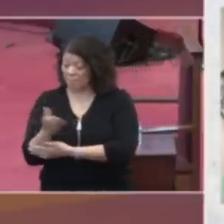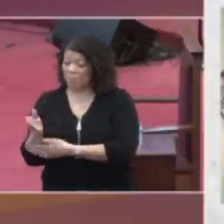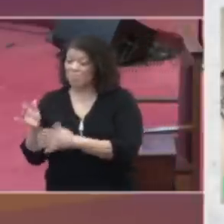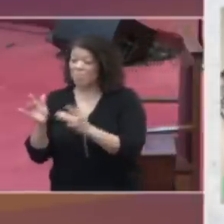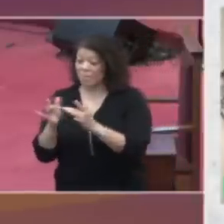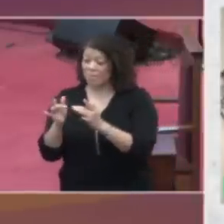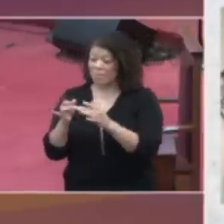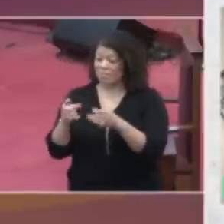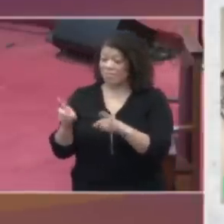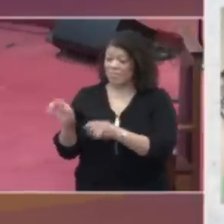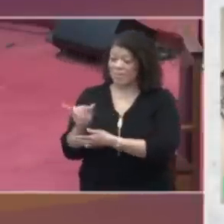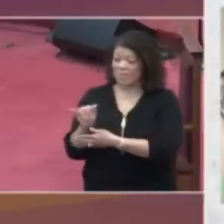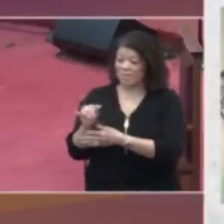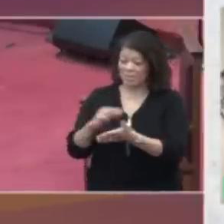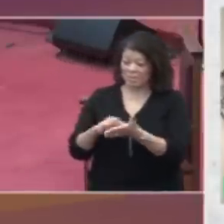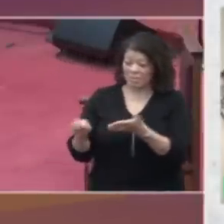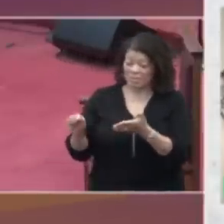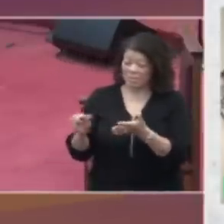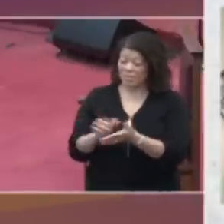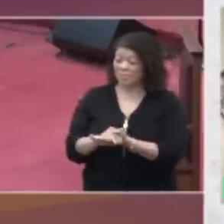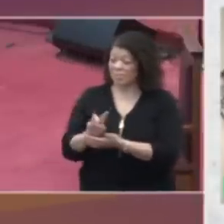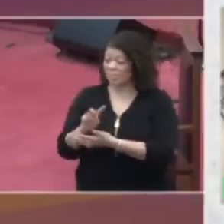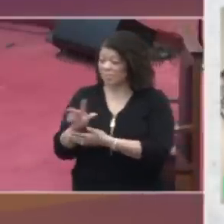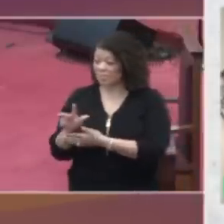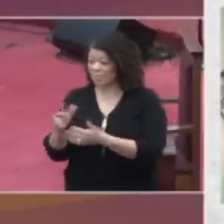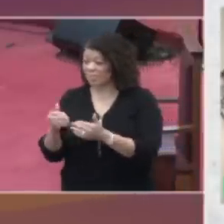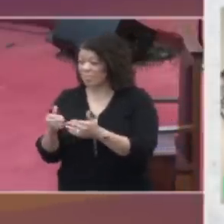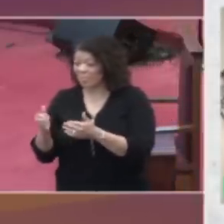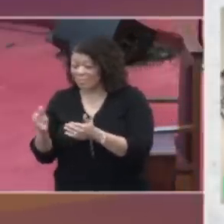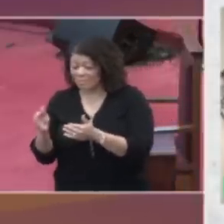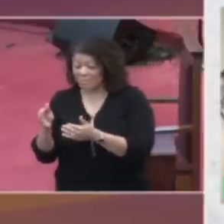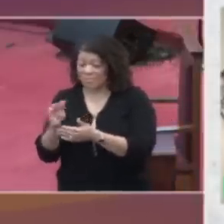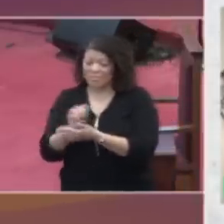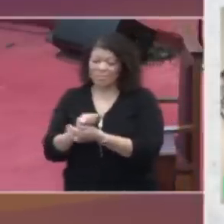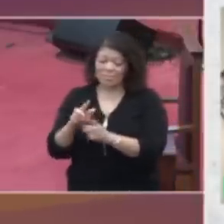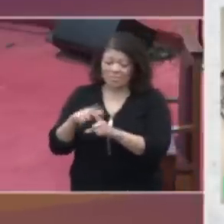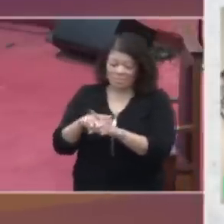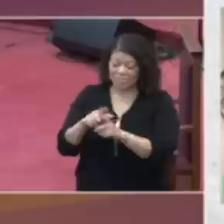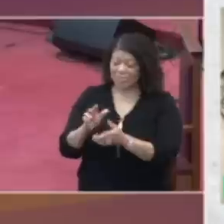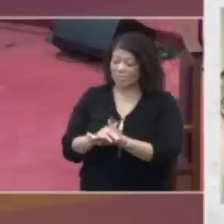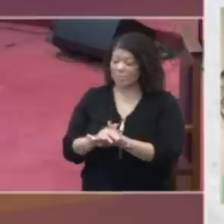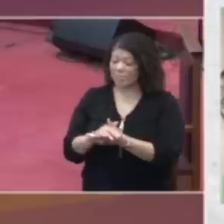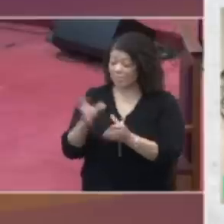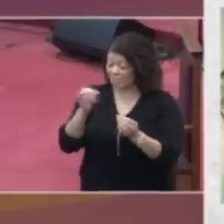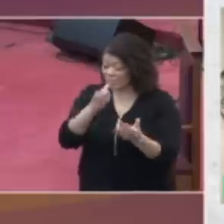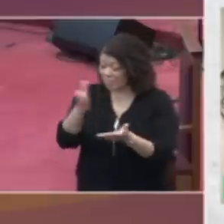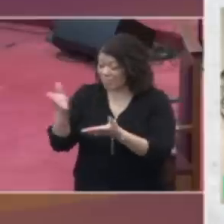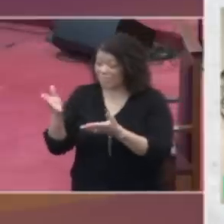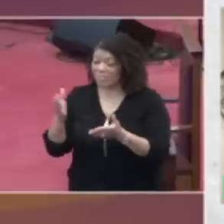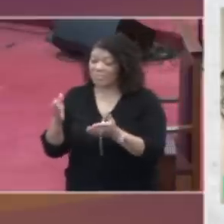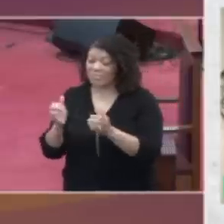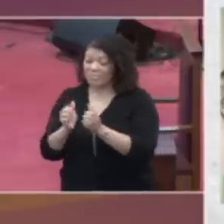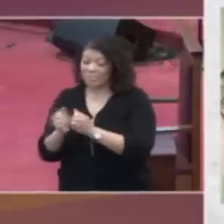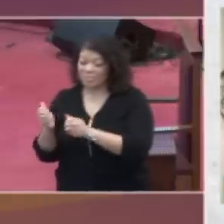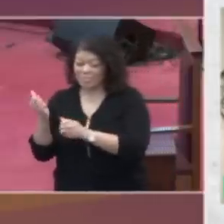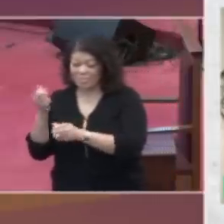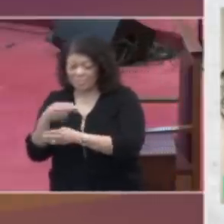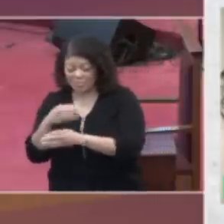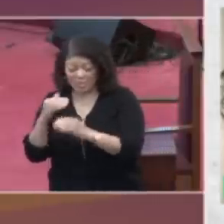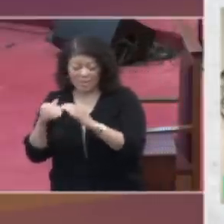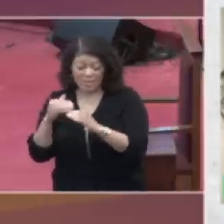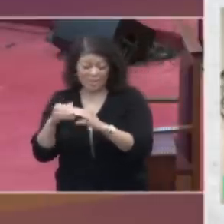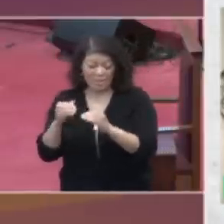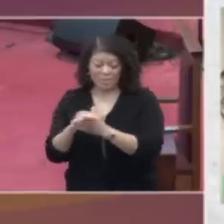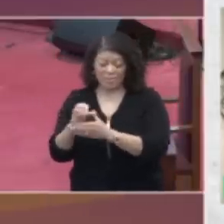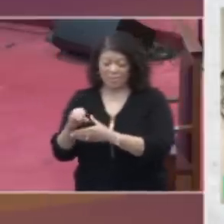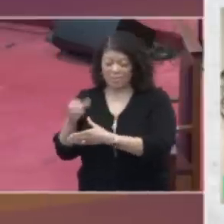week, probably within 2 or 3 days, like after the audition, to let you know via email or phone call. One of the